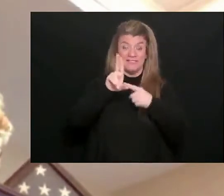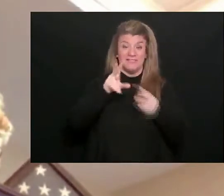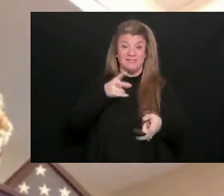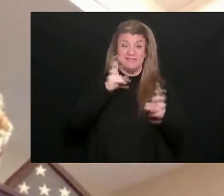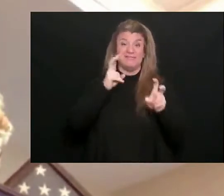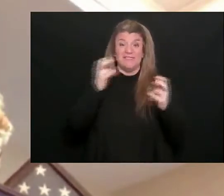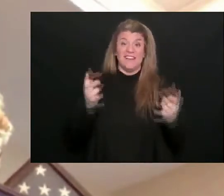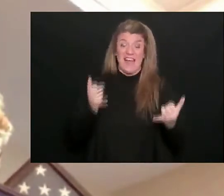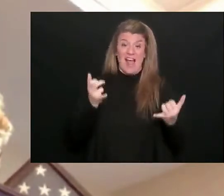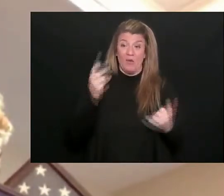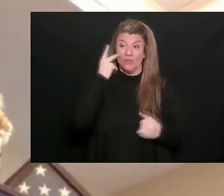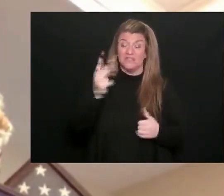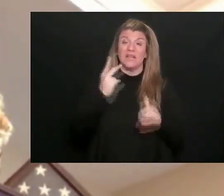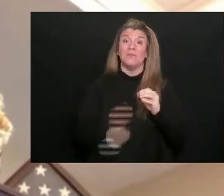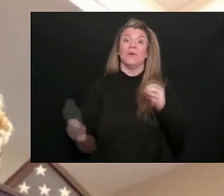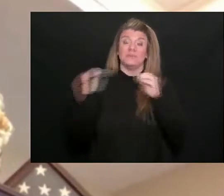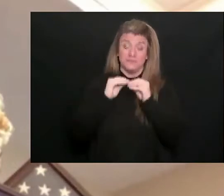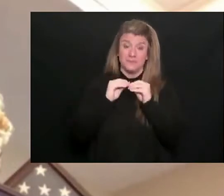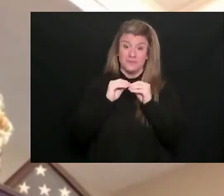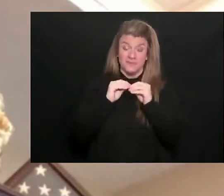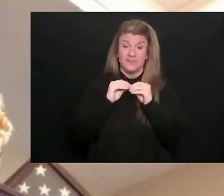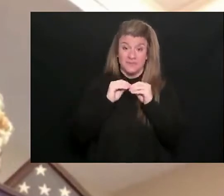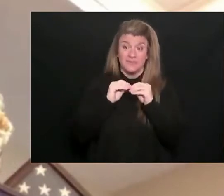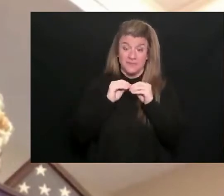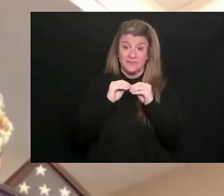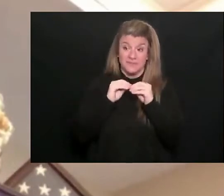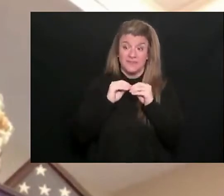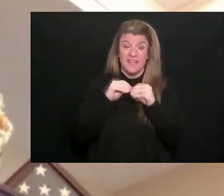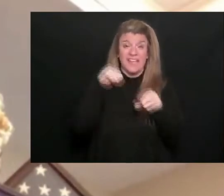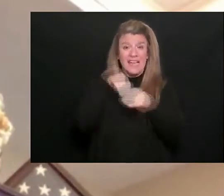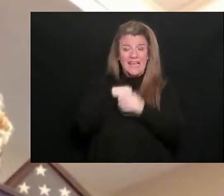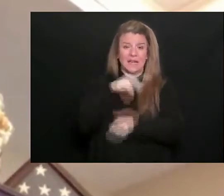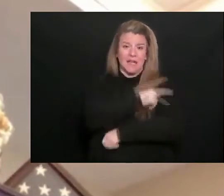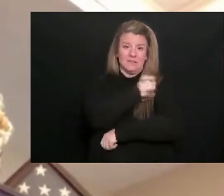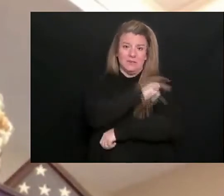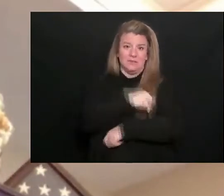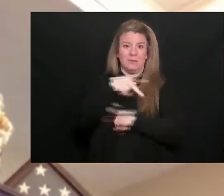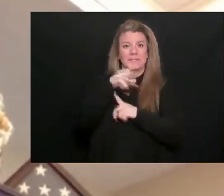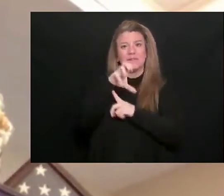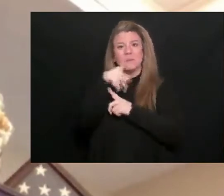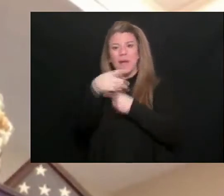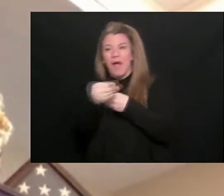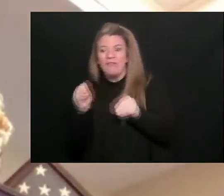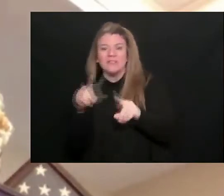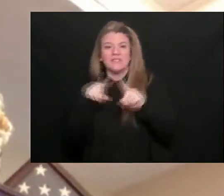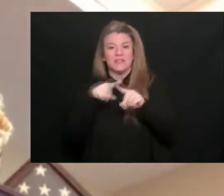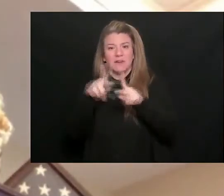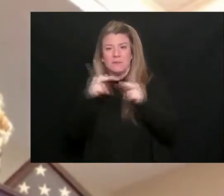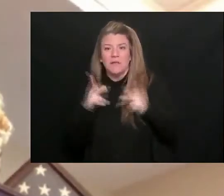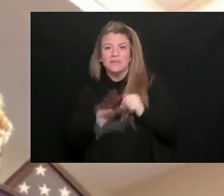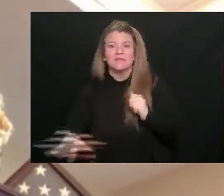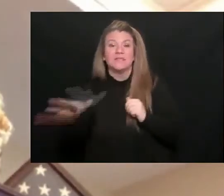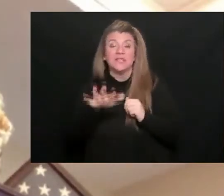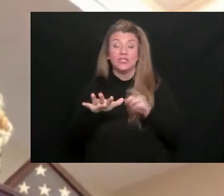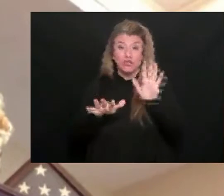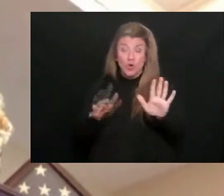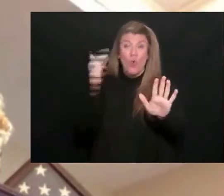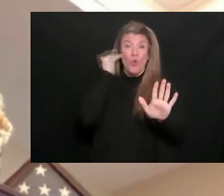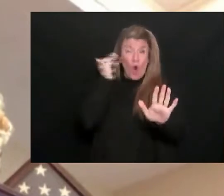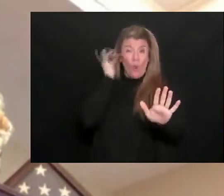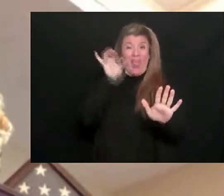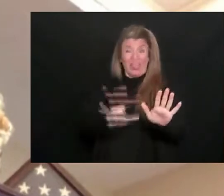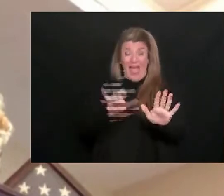already starting to see in our primary care facilities. So in light of that, the governor